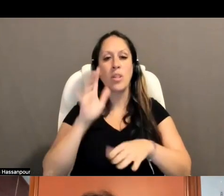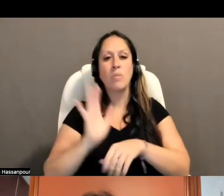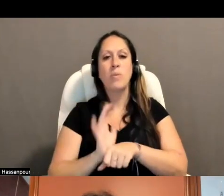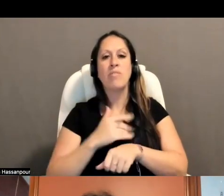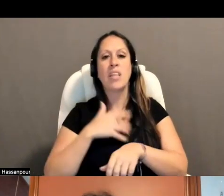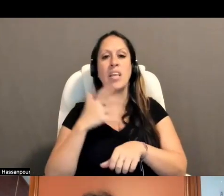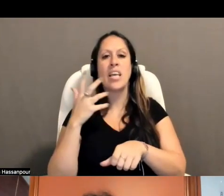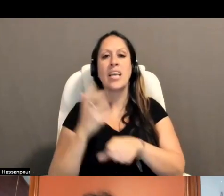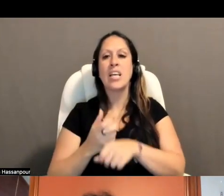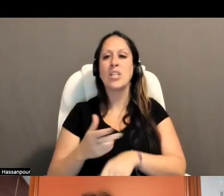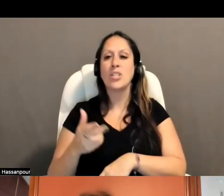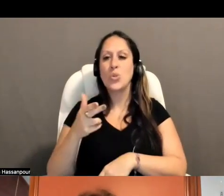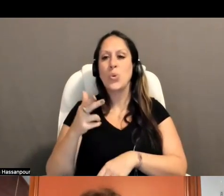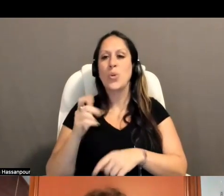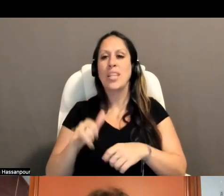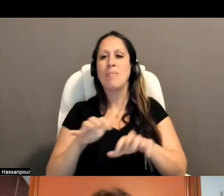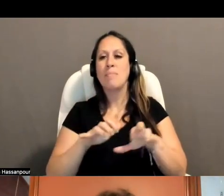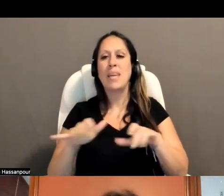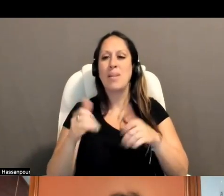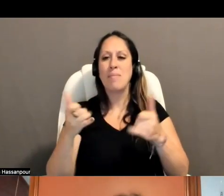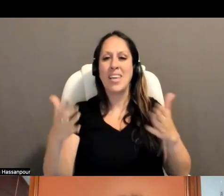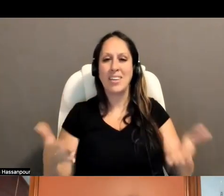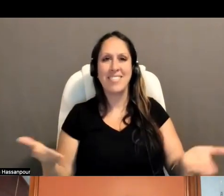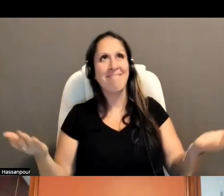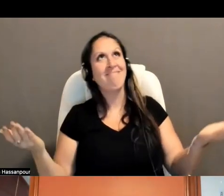got Shoot the Piano Player.